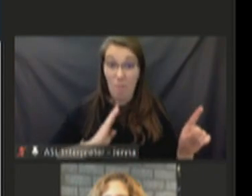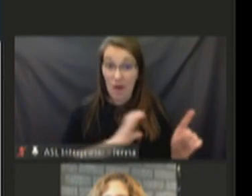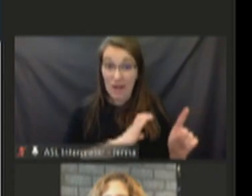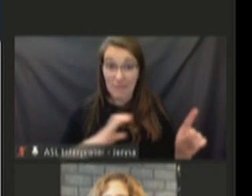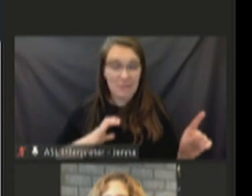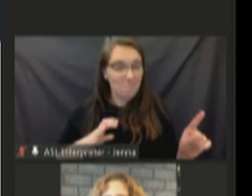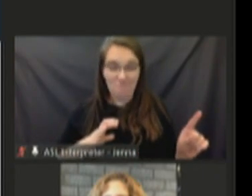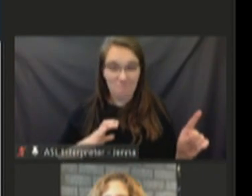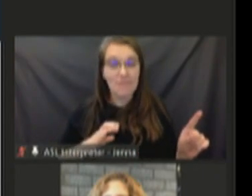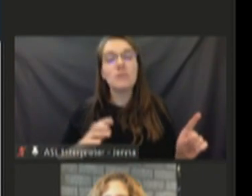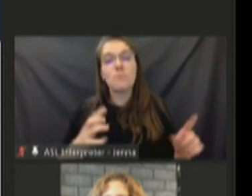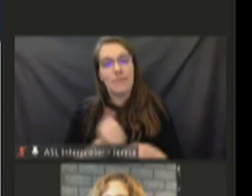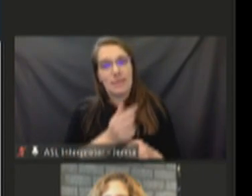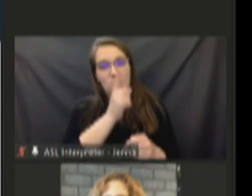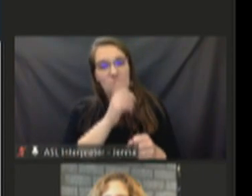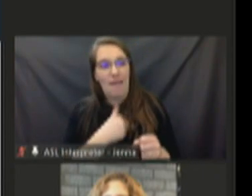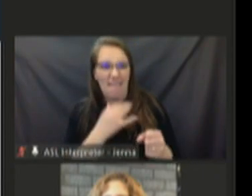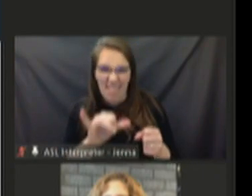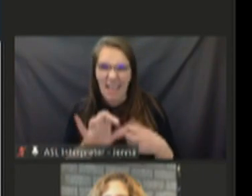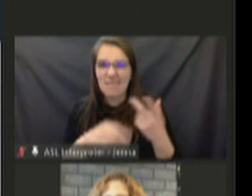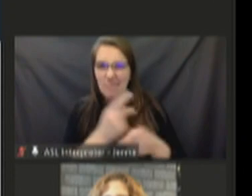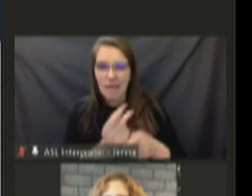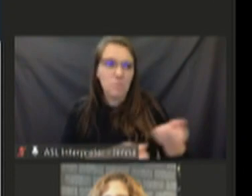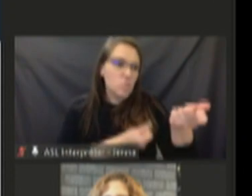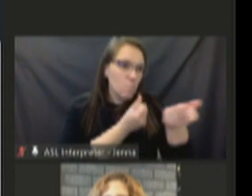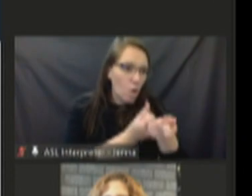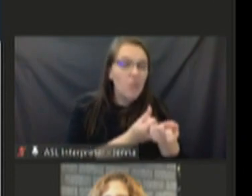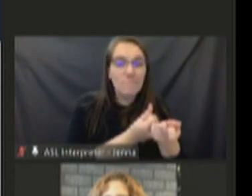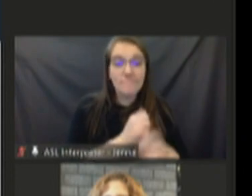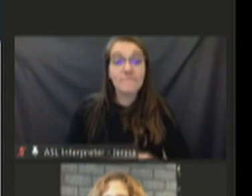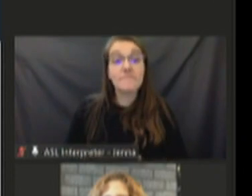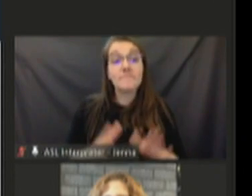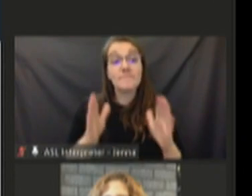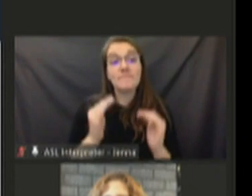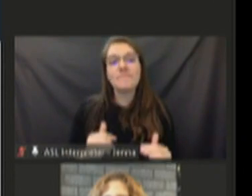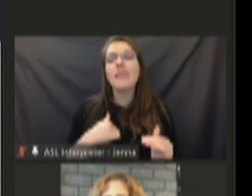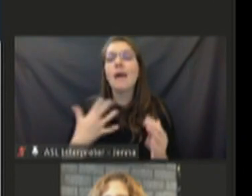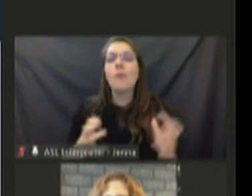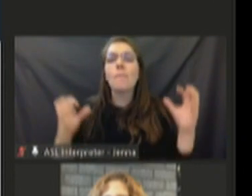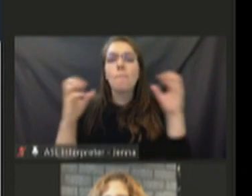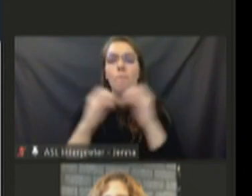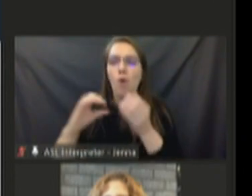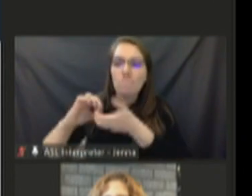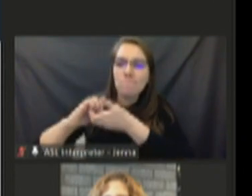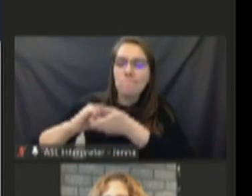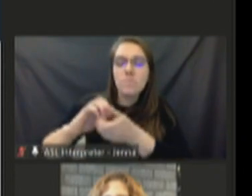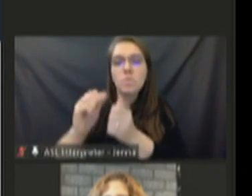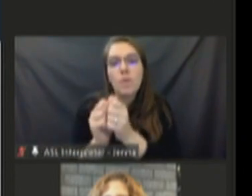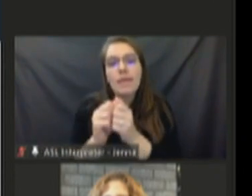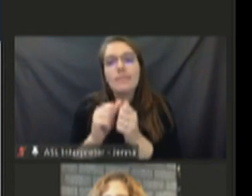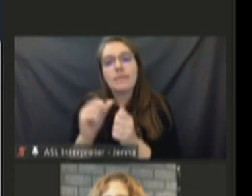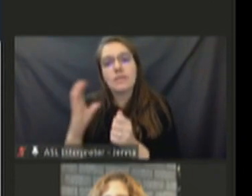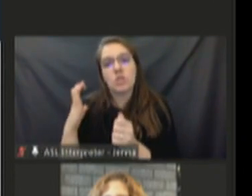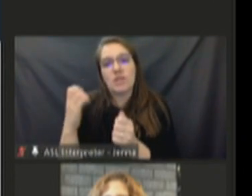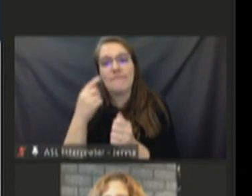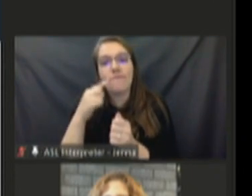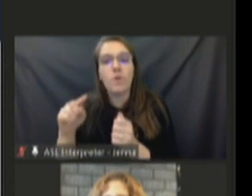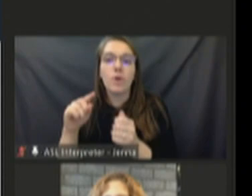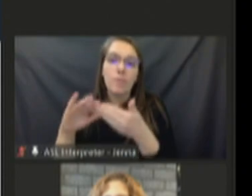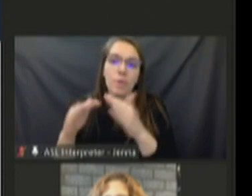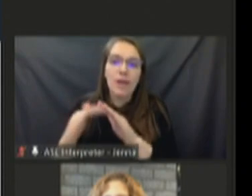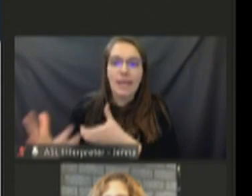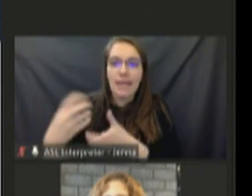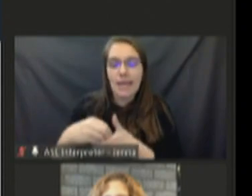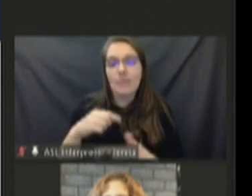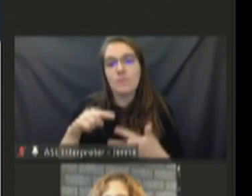of support. Two, I want to build more partnerships with the chief of community engagement and the chief of equity and our